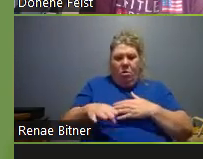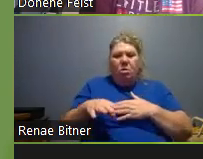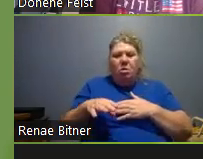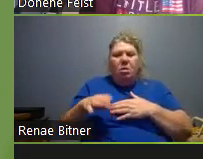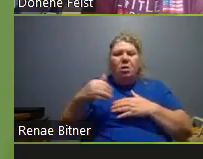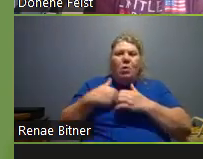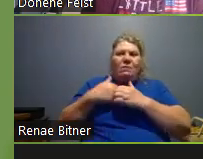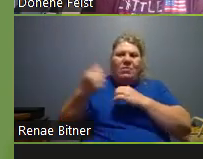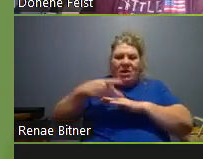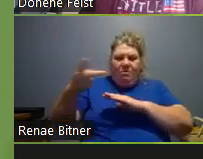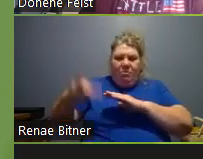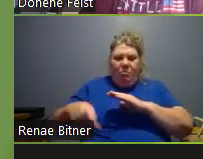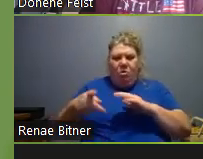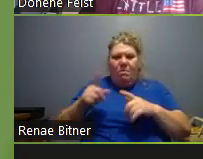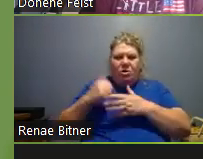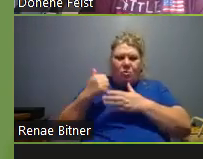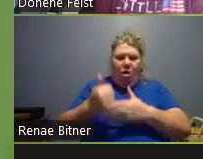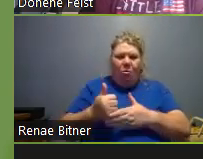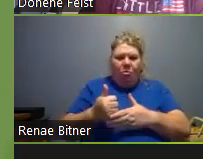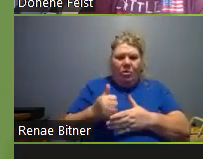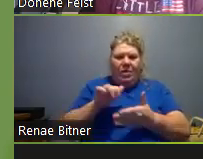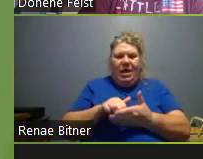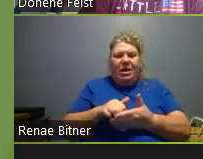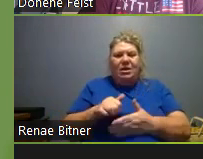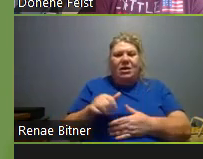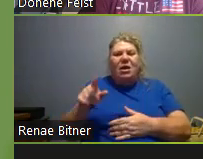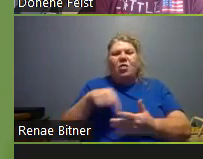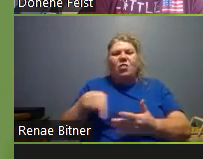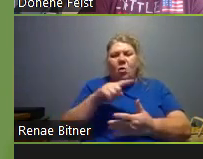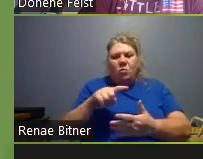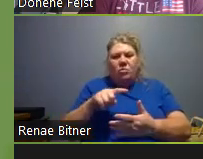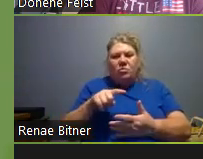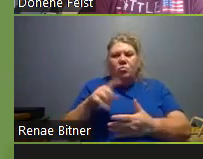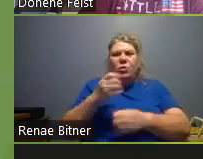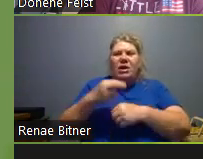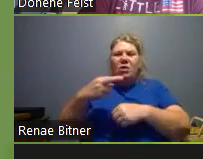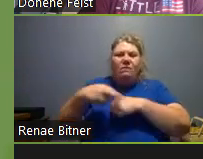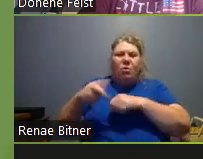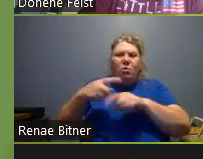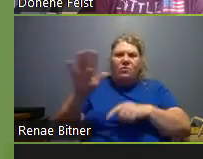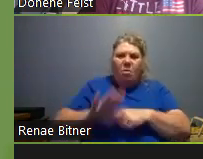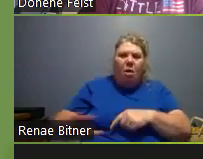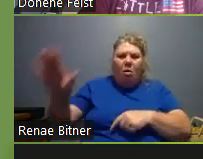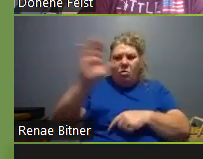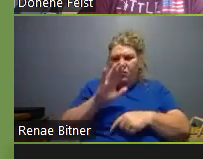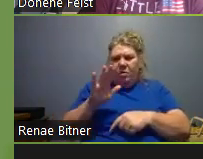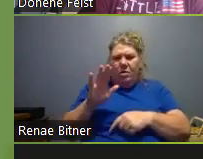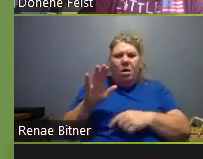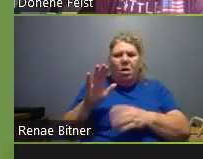type program to assist with that. And those we get referrals from all over. A lot of